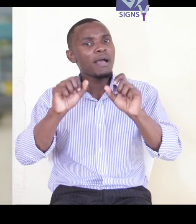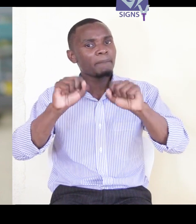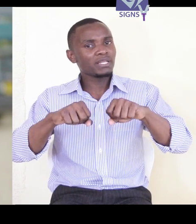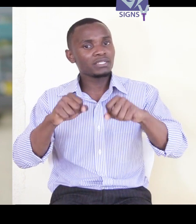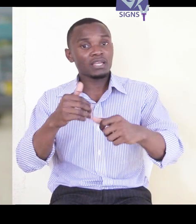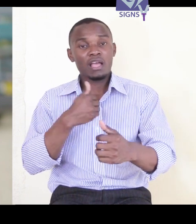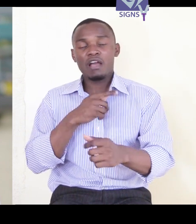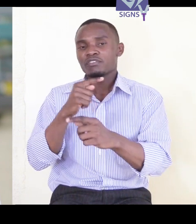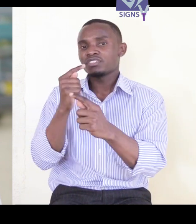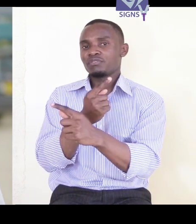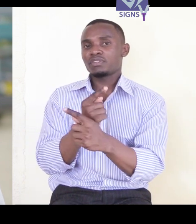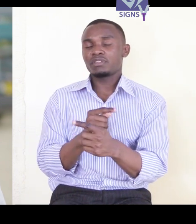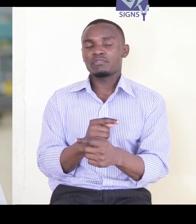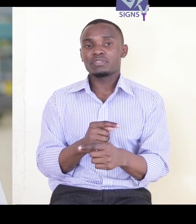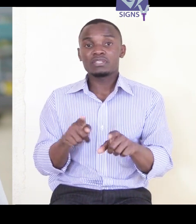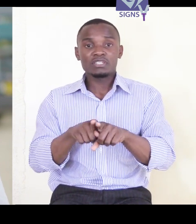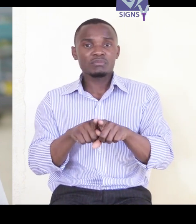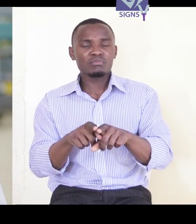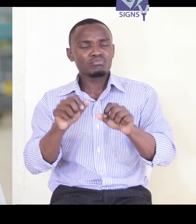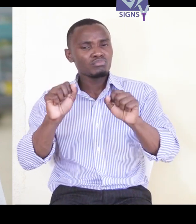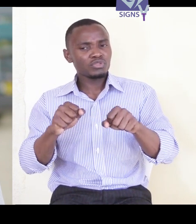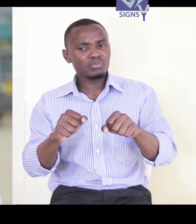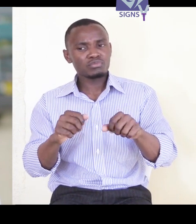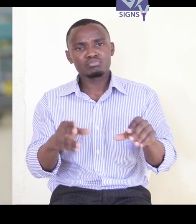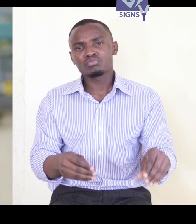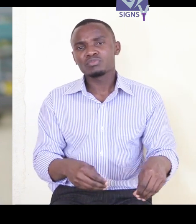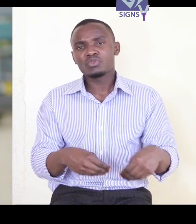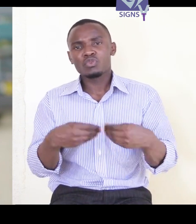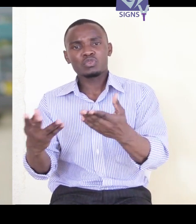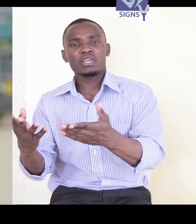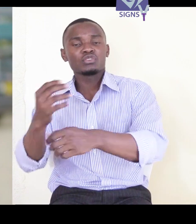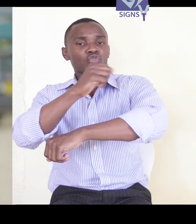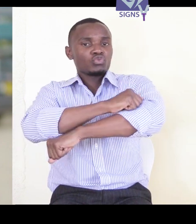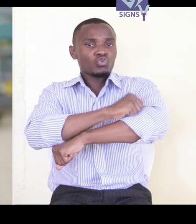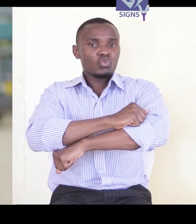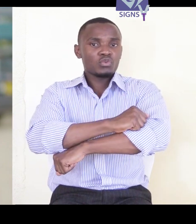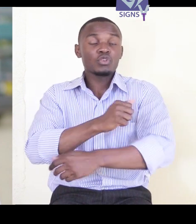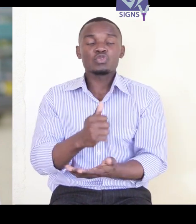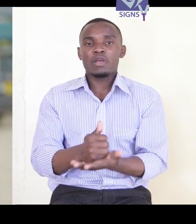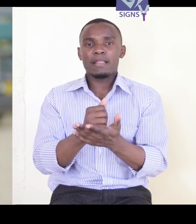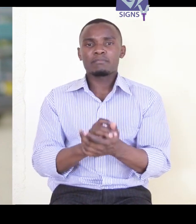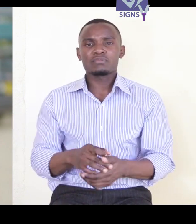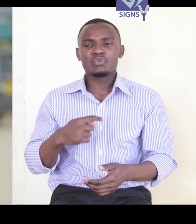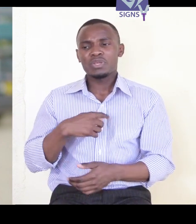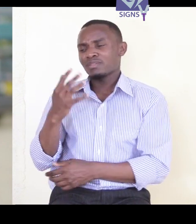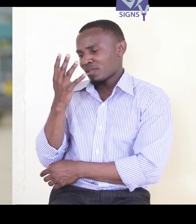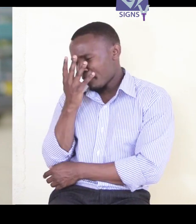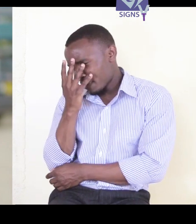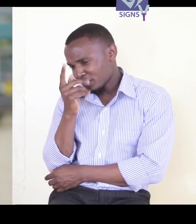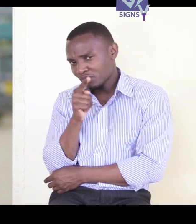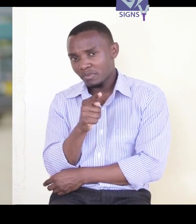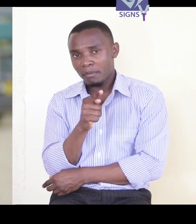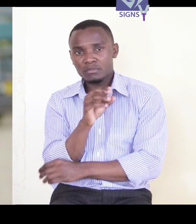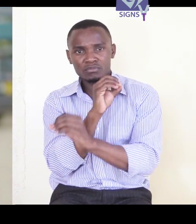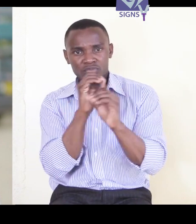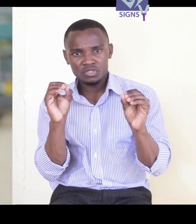abilities. And their ability can only be nurtured in a learning institution. Therefore, it is good to take these children